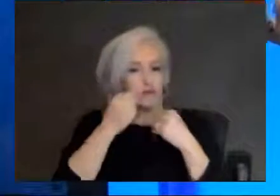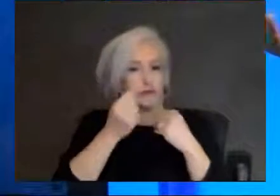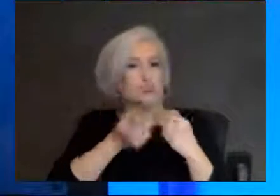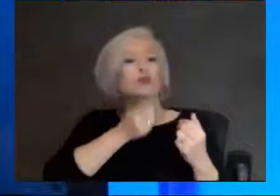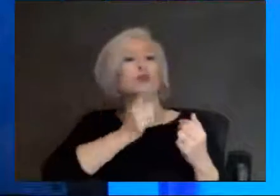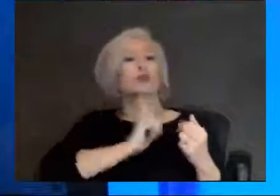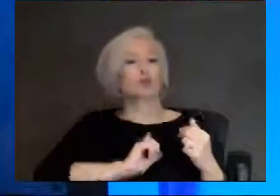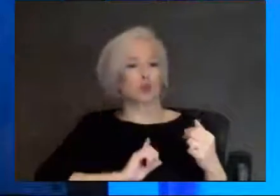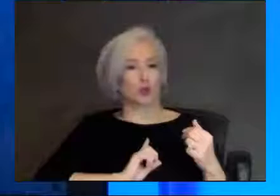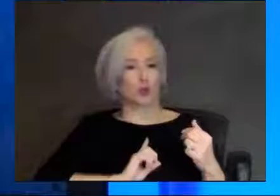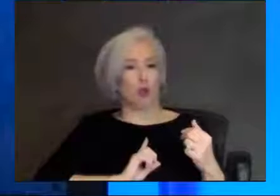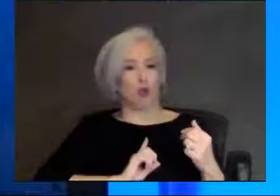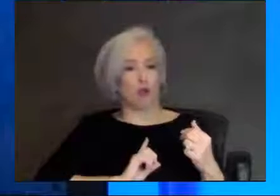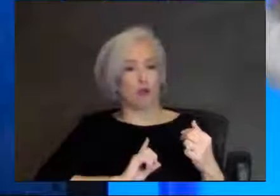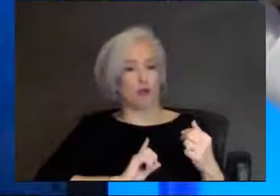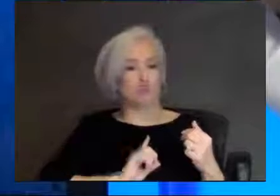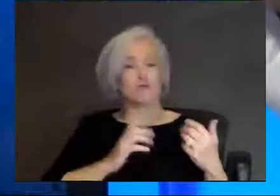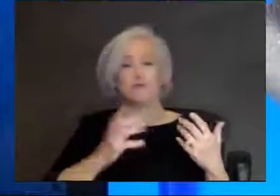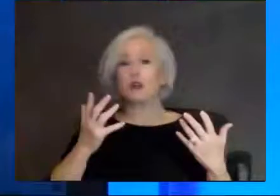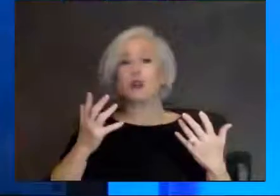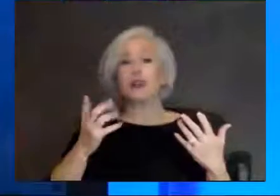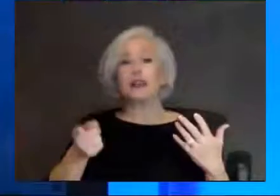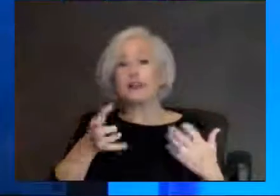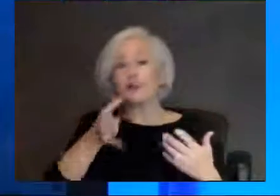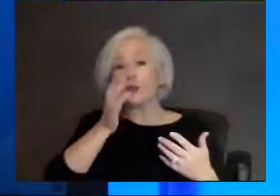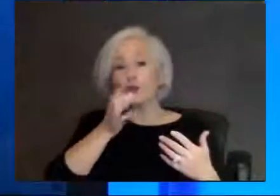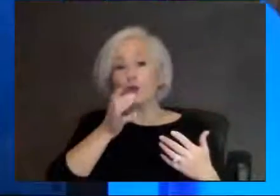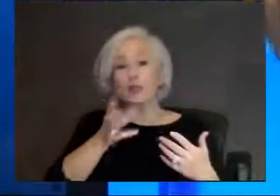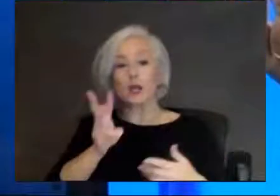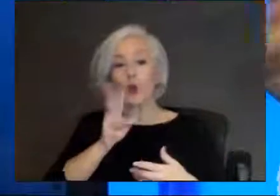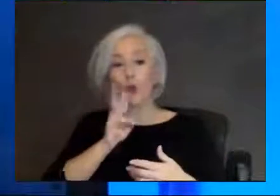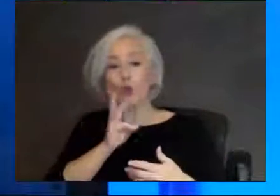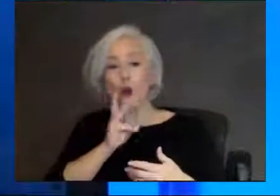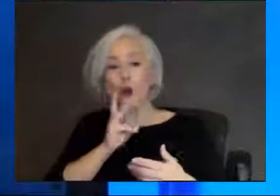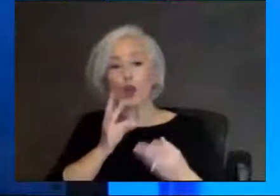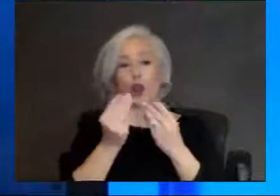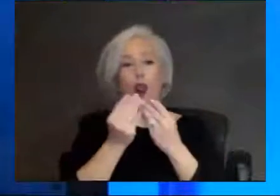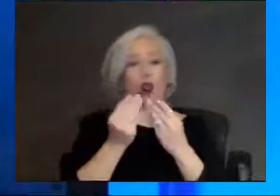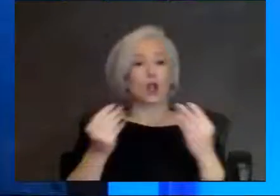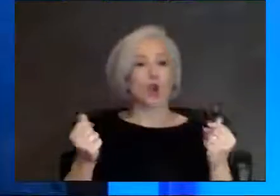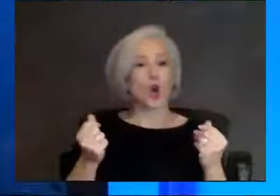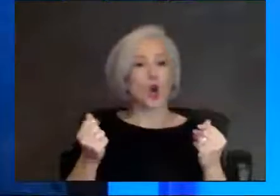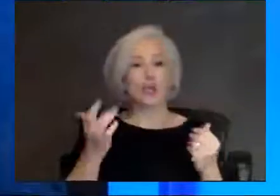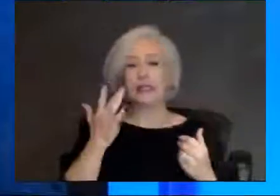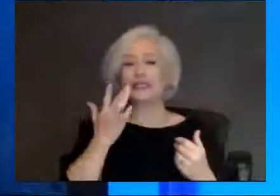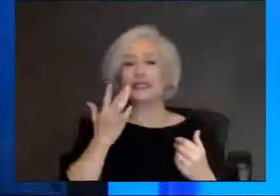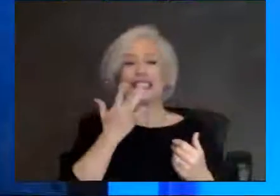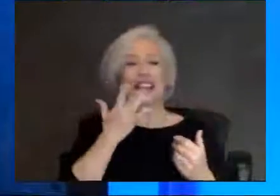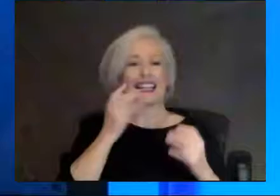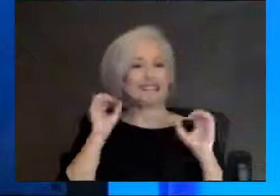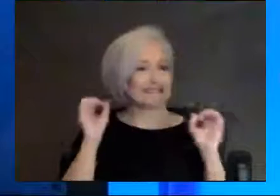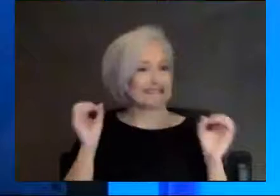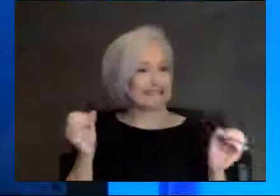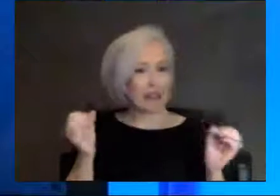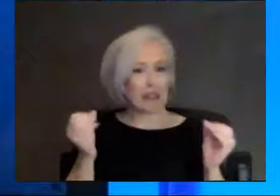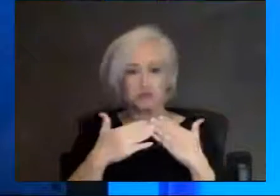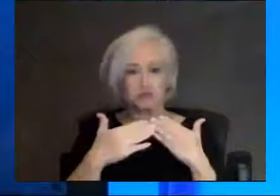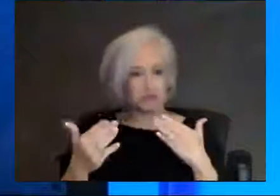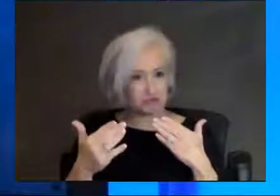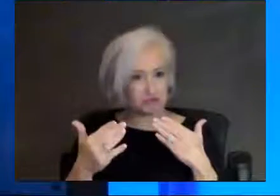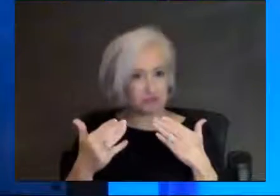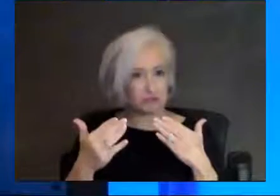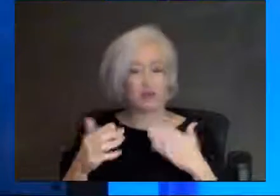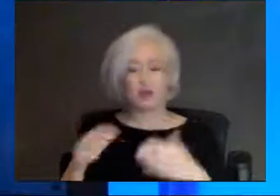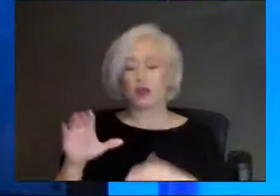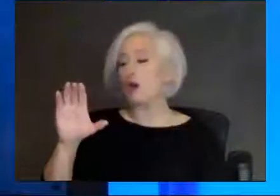you know what happens? If you drink water, bitter taste is gone. Now you don't feel anything bitter in the mouth. So with this colon cancer